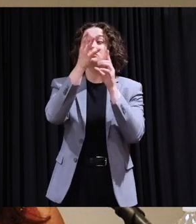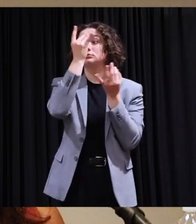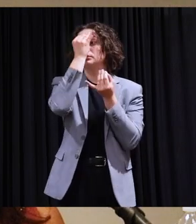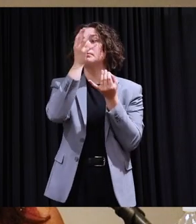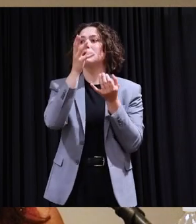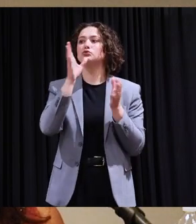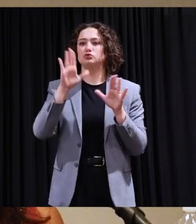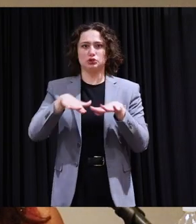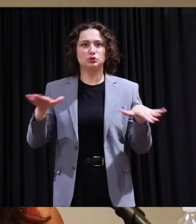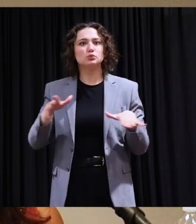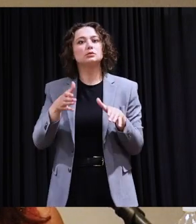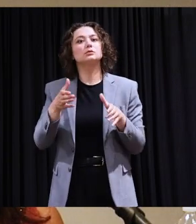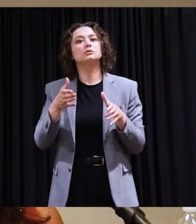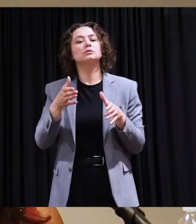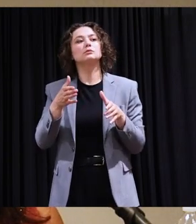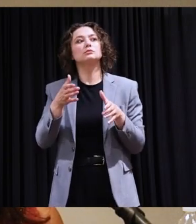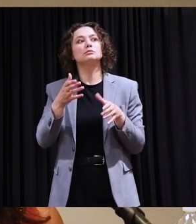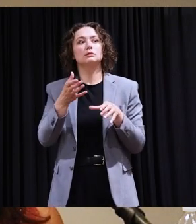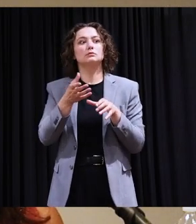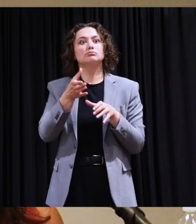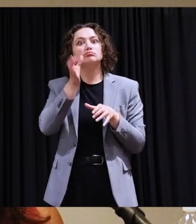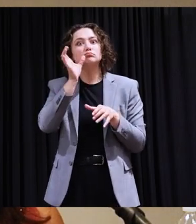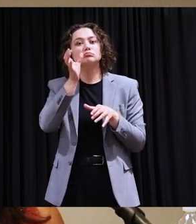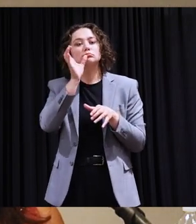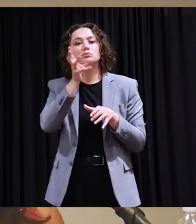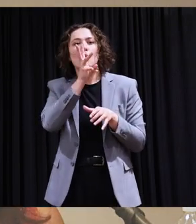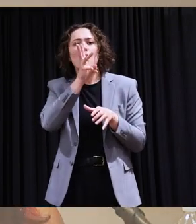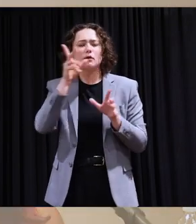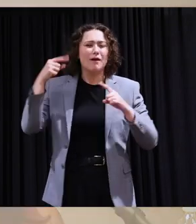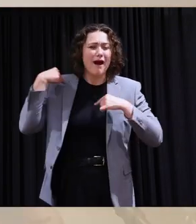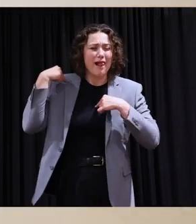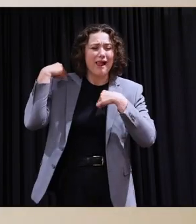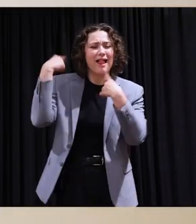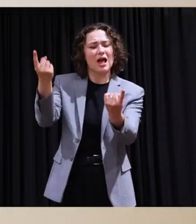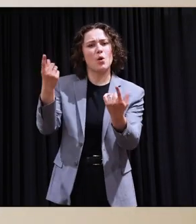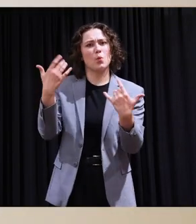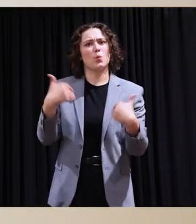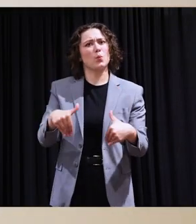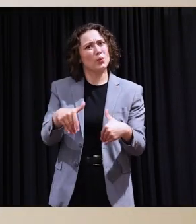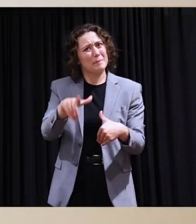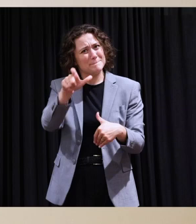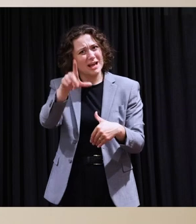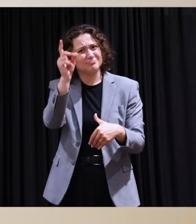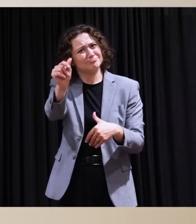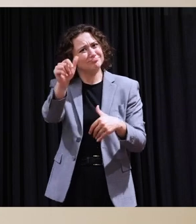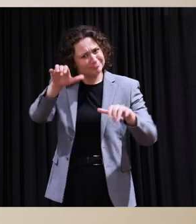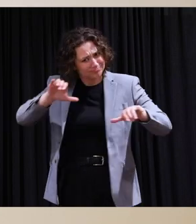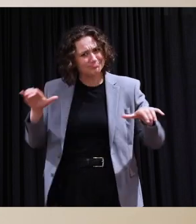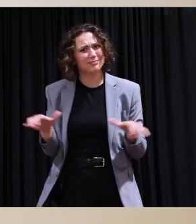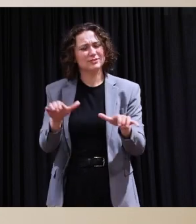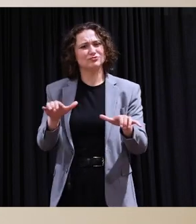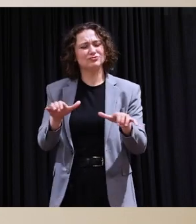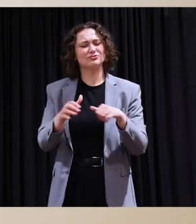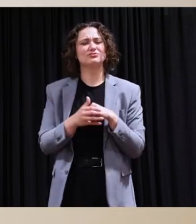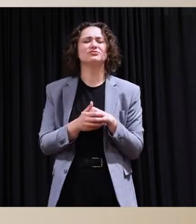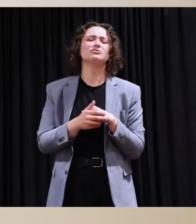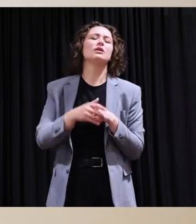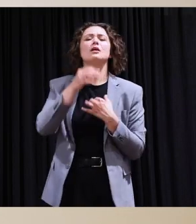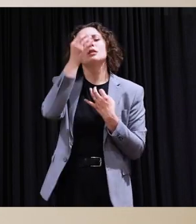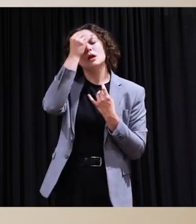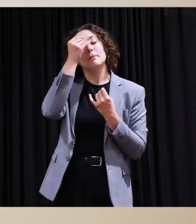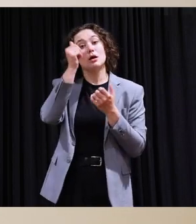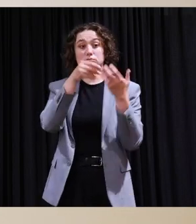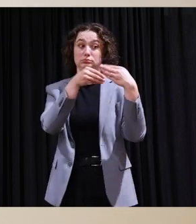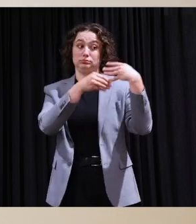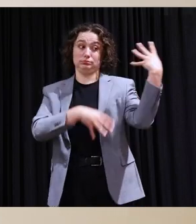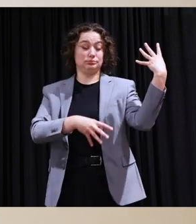the course of their life, think about the impact. So that's one thing. I think we can talk about a number of things, but I think collectively, we